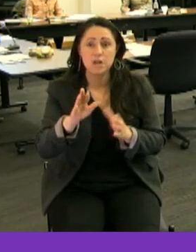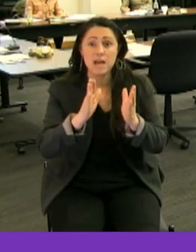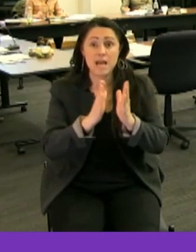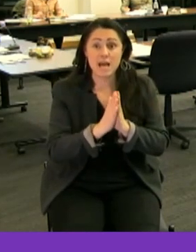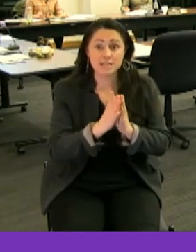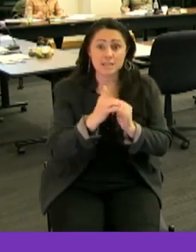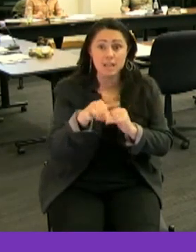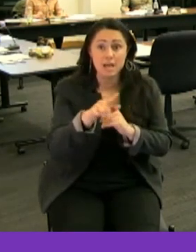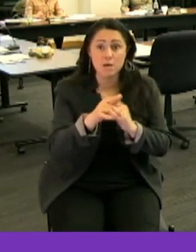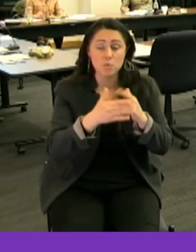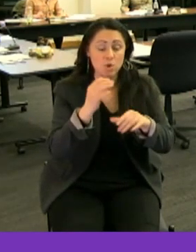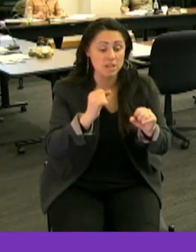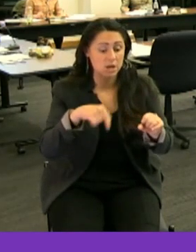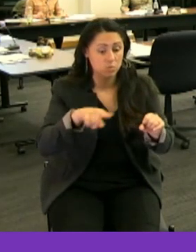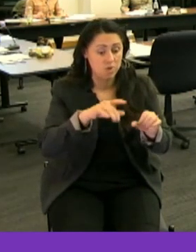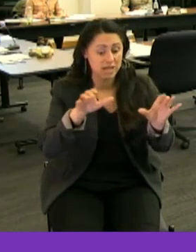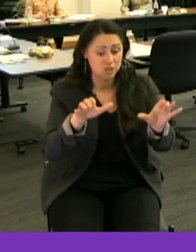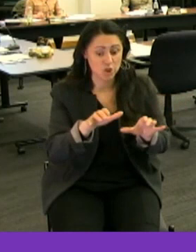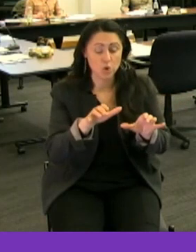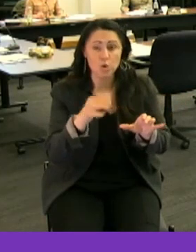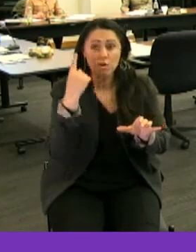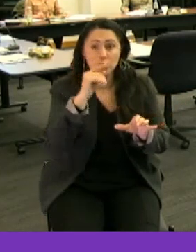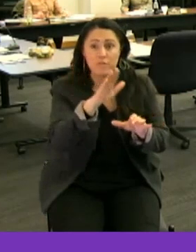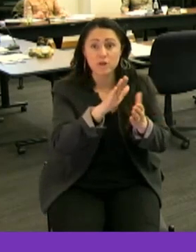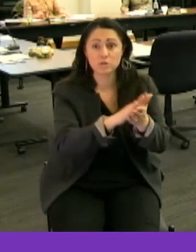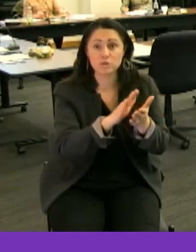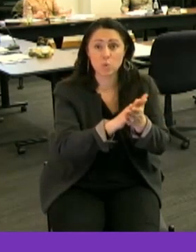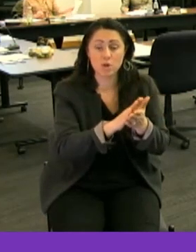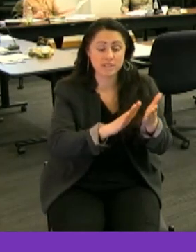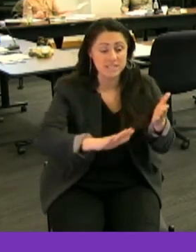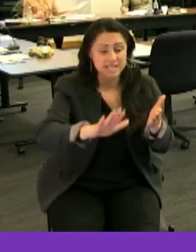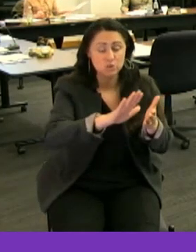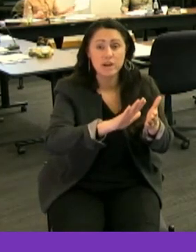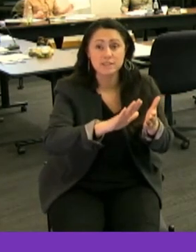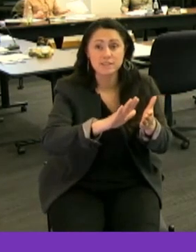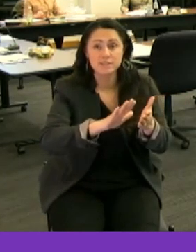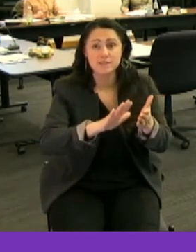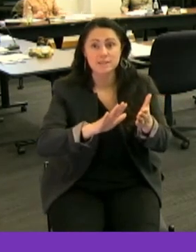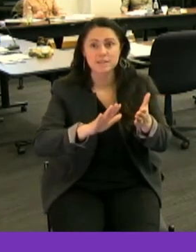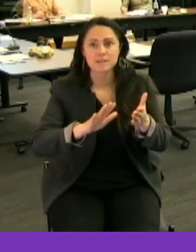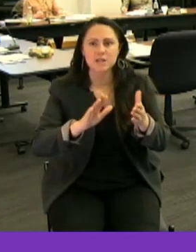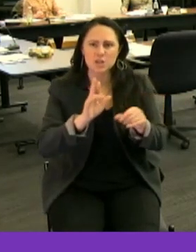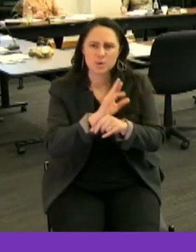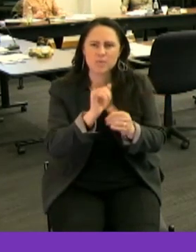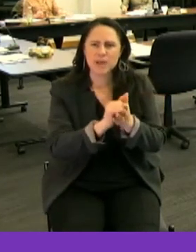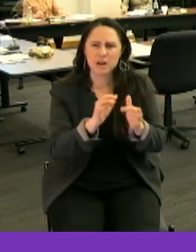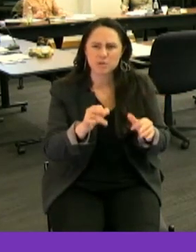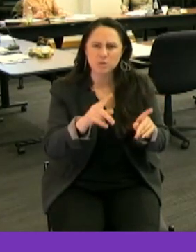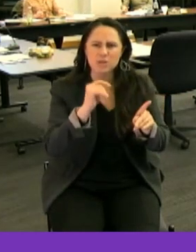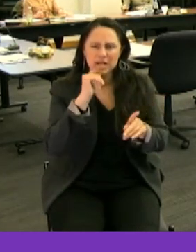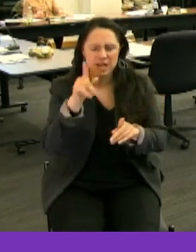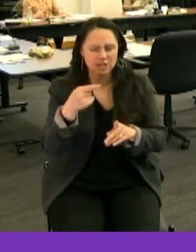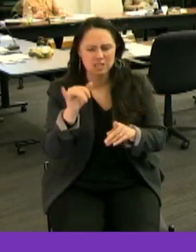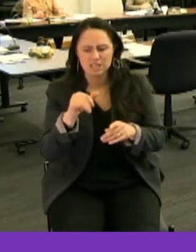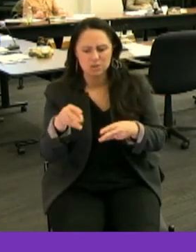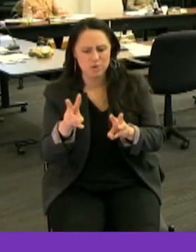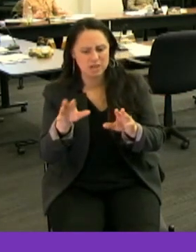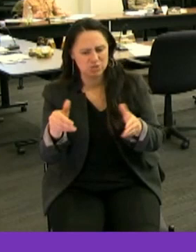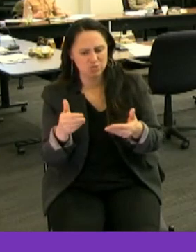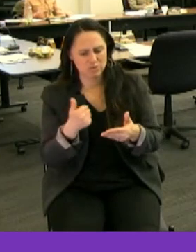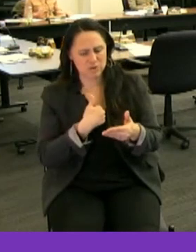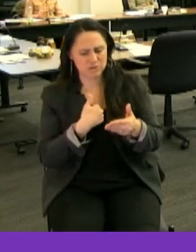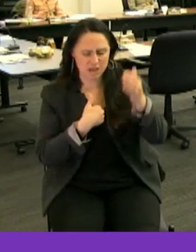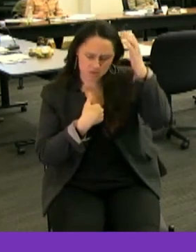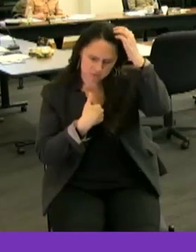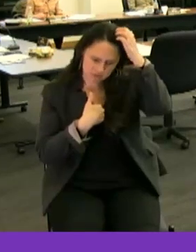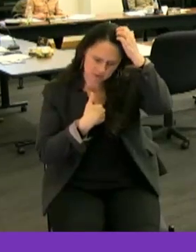ask them, what can we do for their school districts, and to really use that opportunity not just as a way to introduce